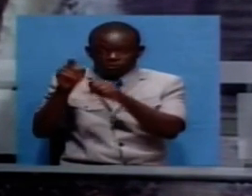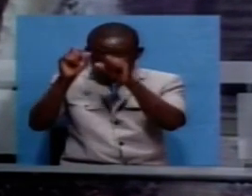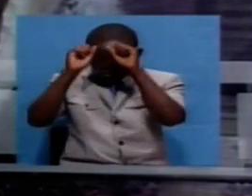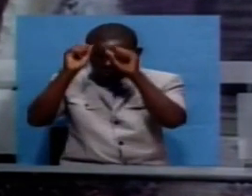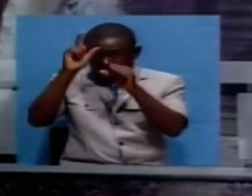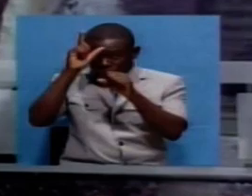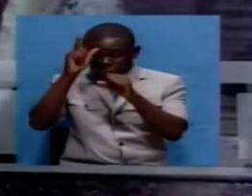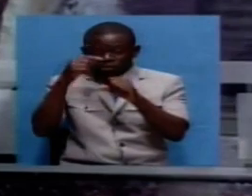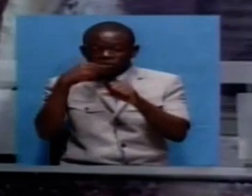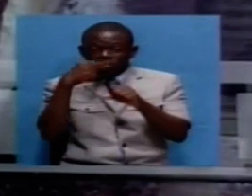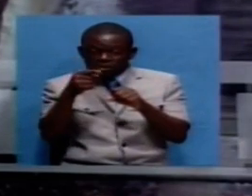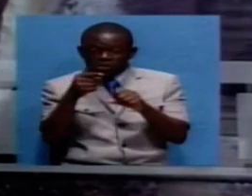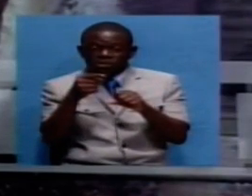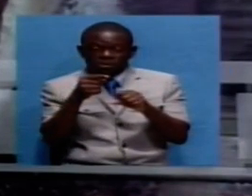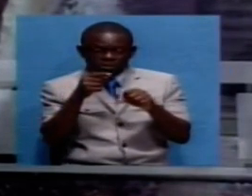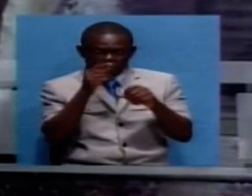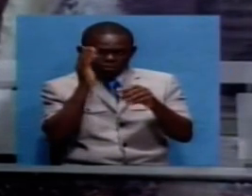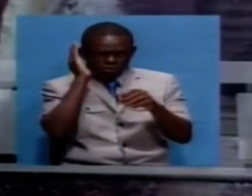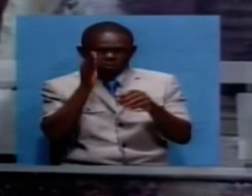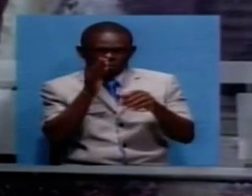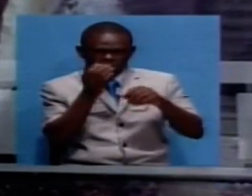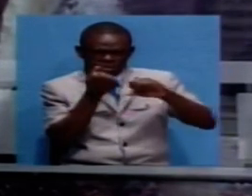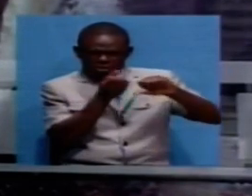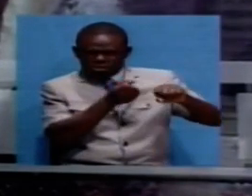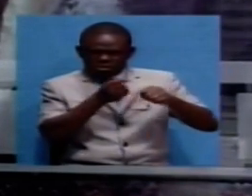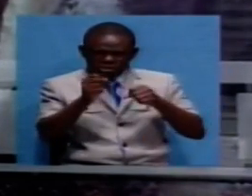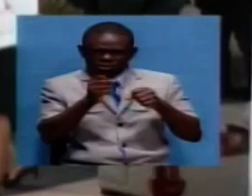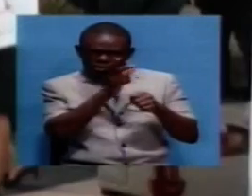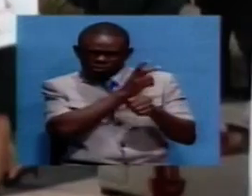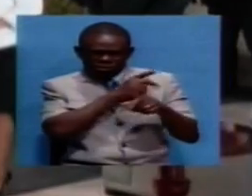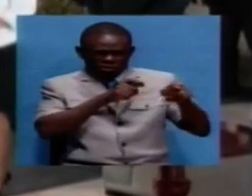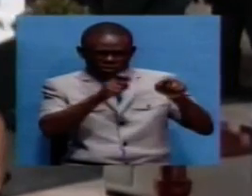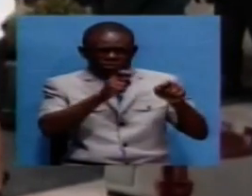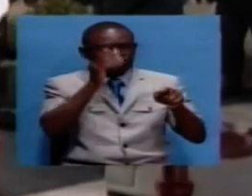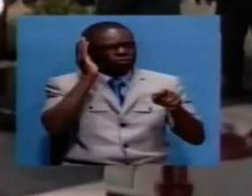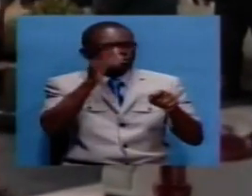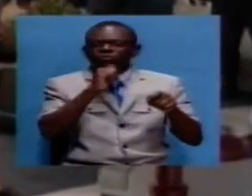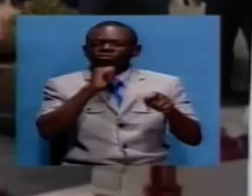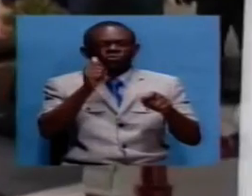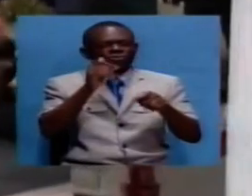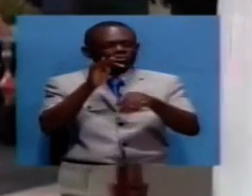measures put in place will not affect their operations. Here's a report.